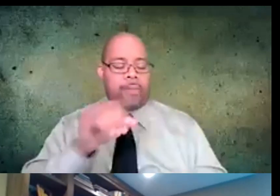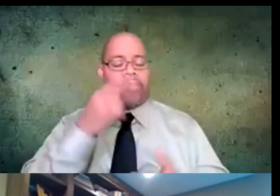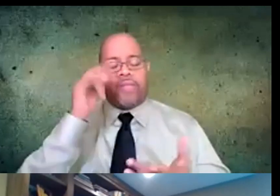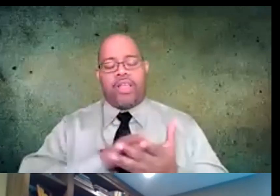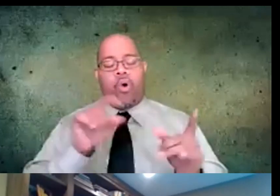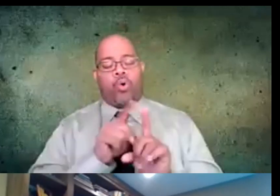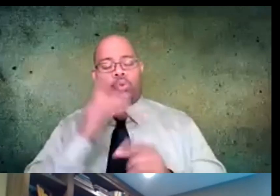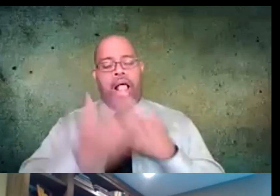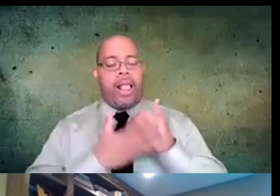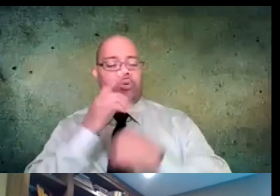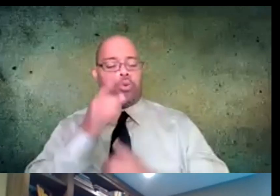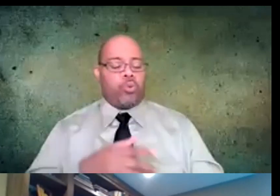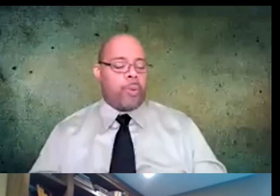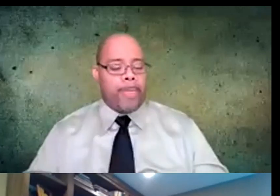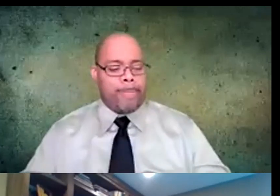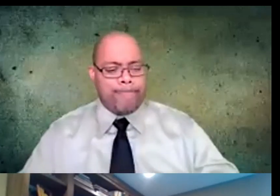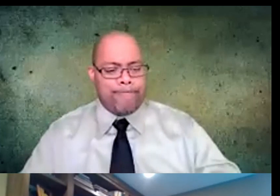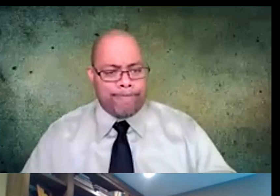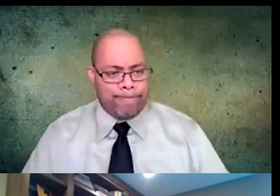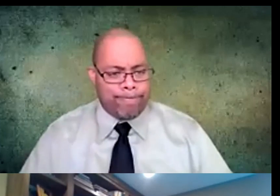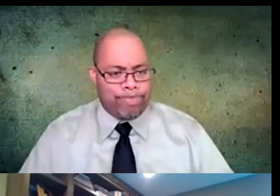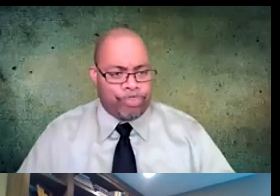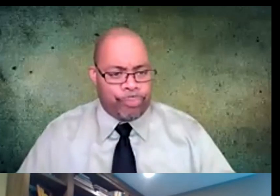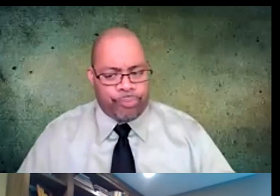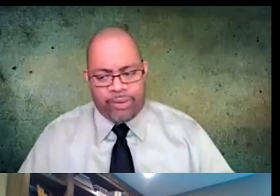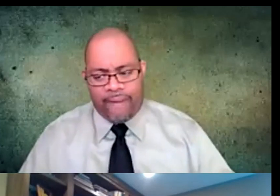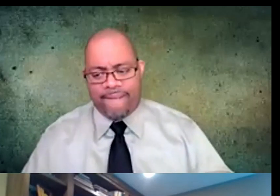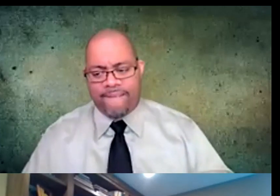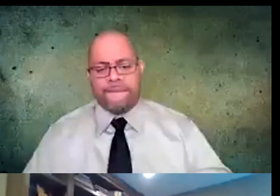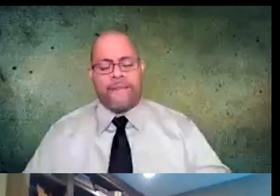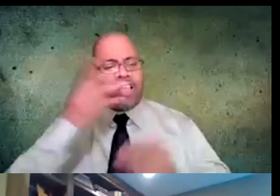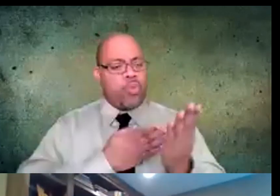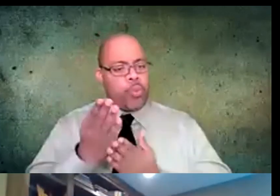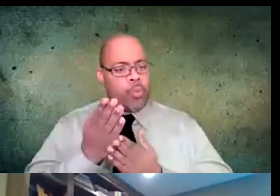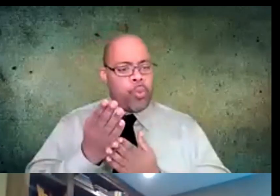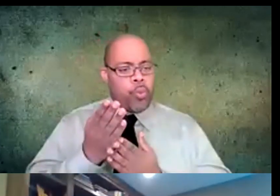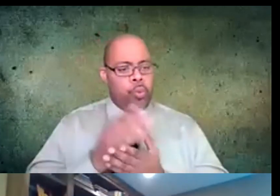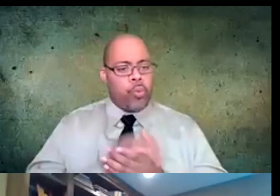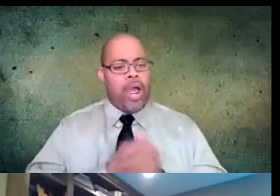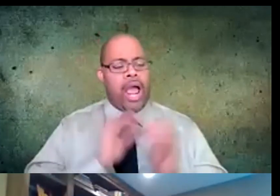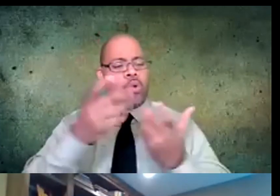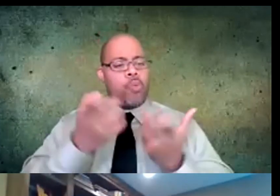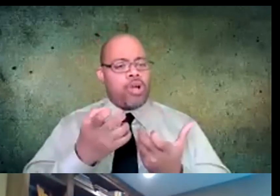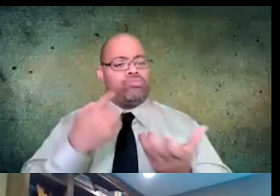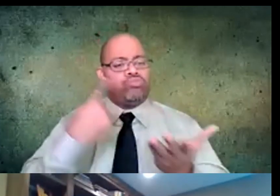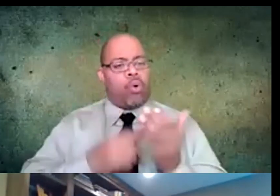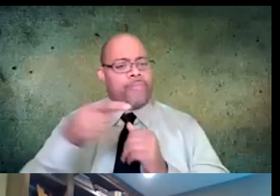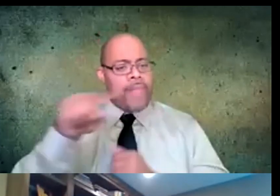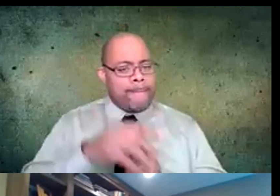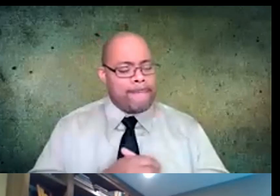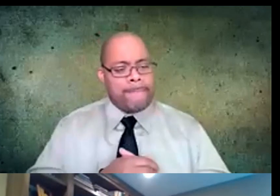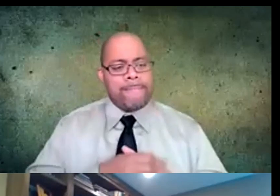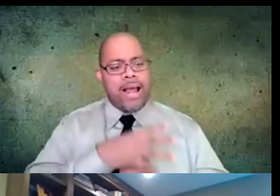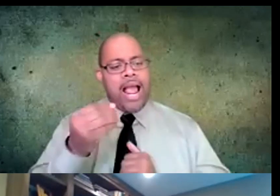will help you kind of think through how you want to talk to them.